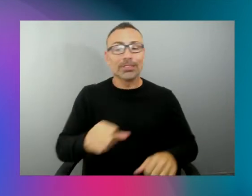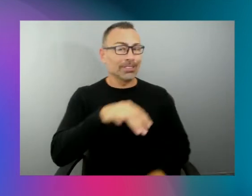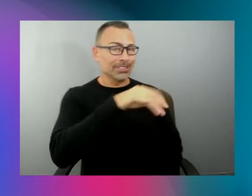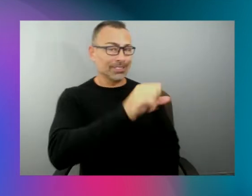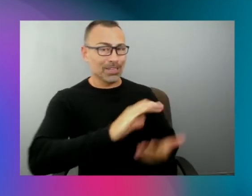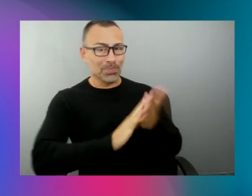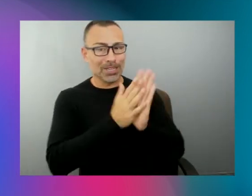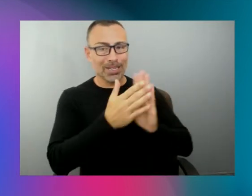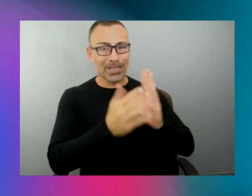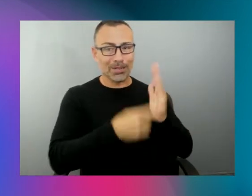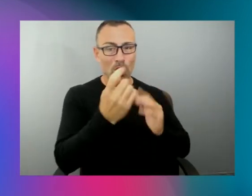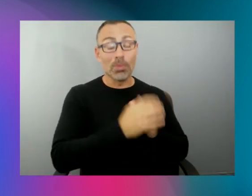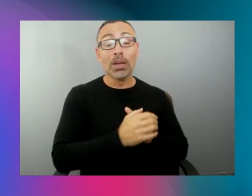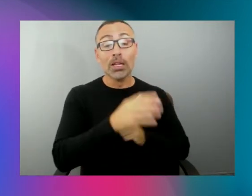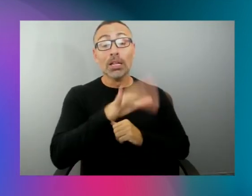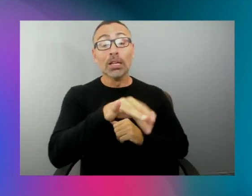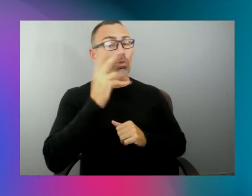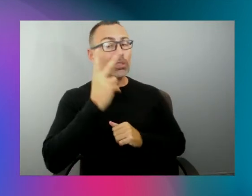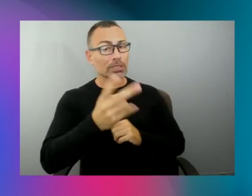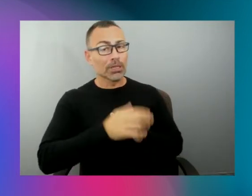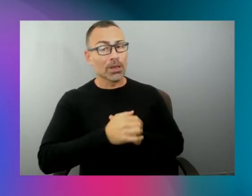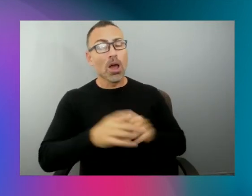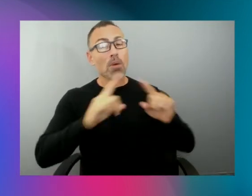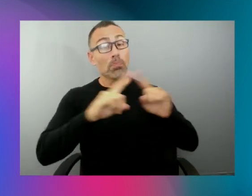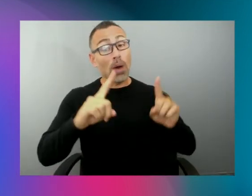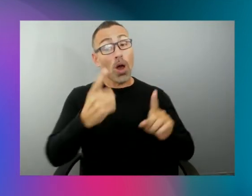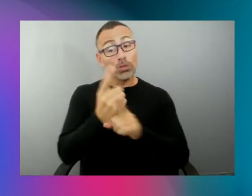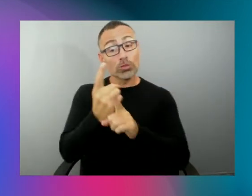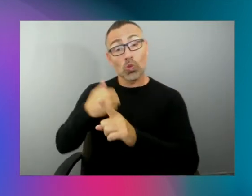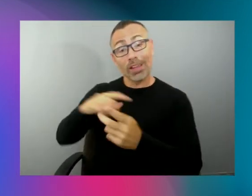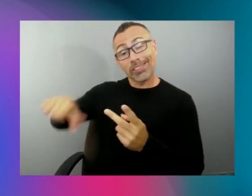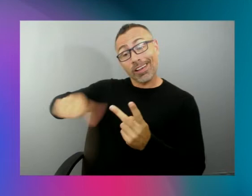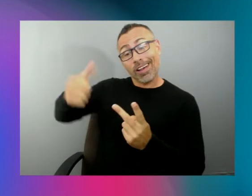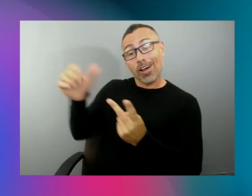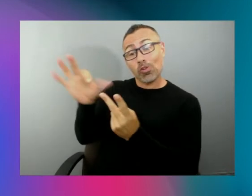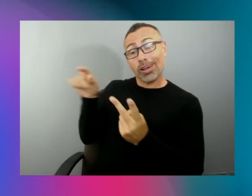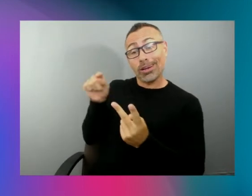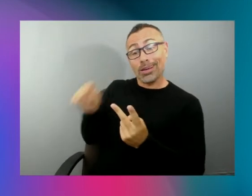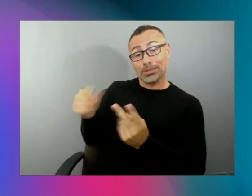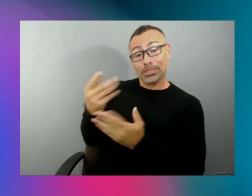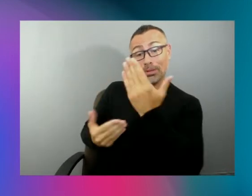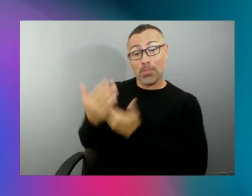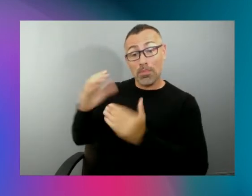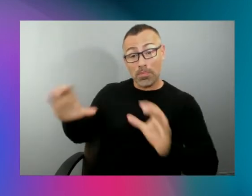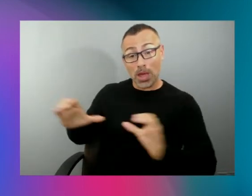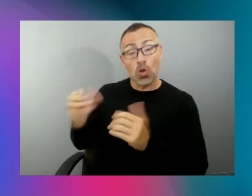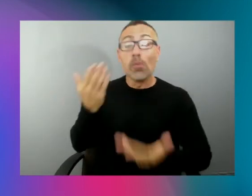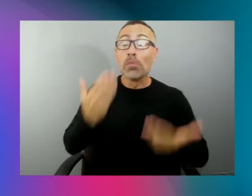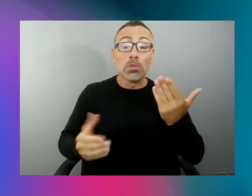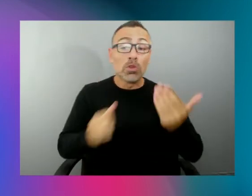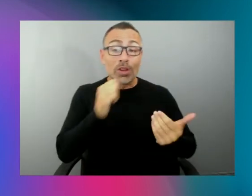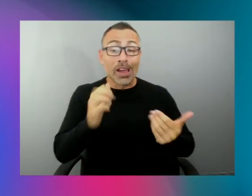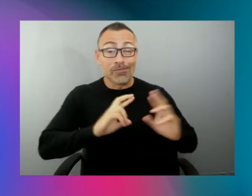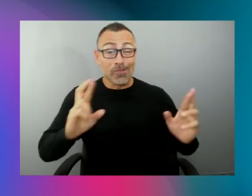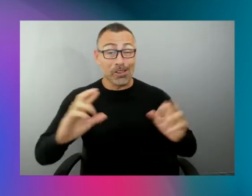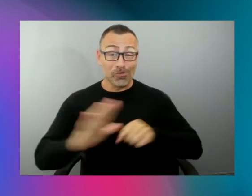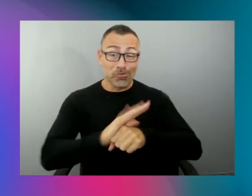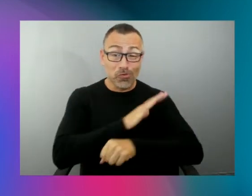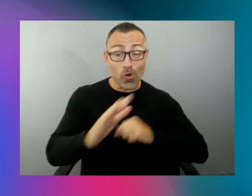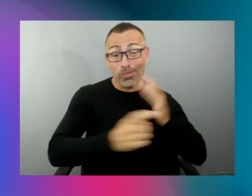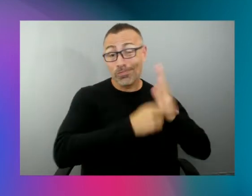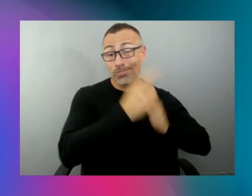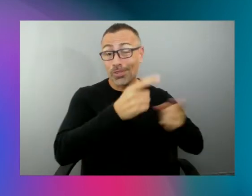that you called out that there is manual remediation too, just in case you're not ready to completely automate. You can still